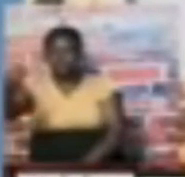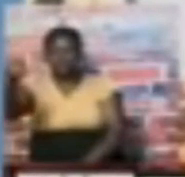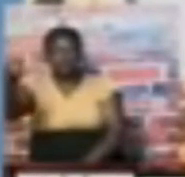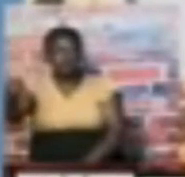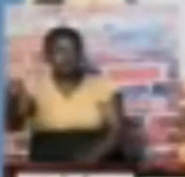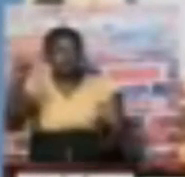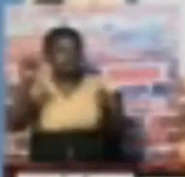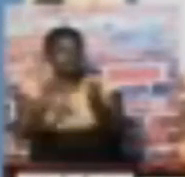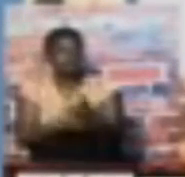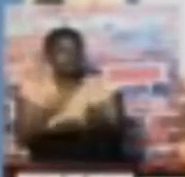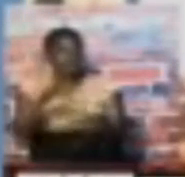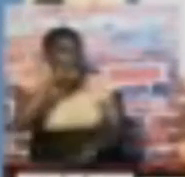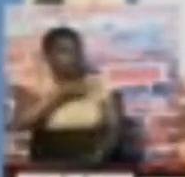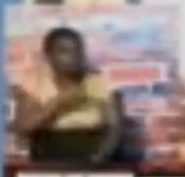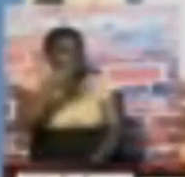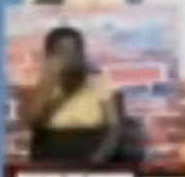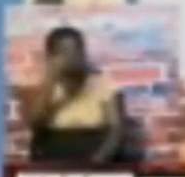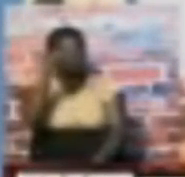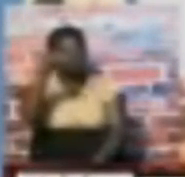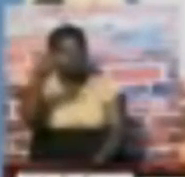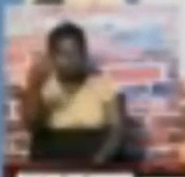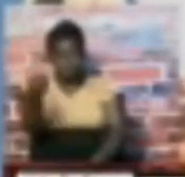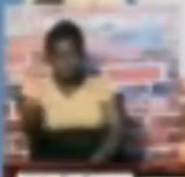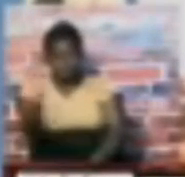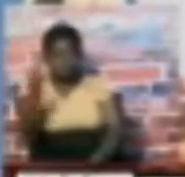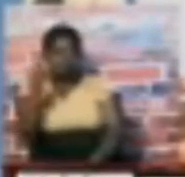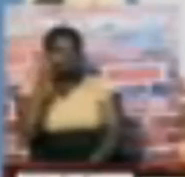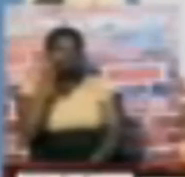1996 gets a salary of 3.6 million,